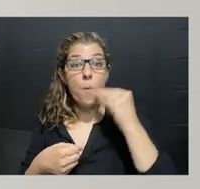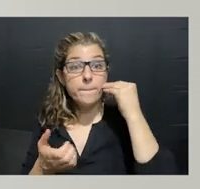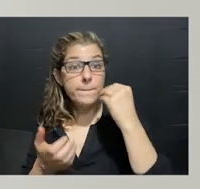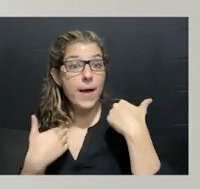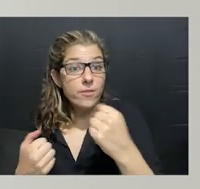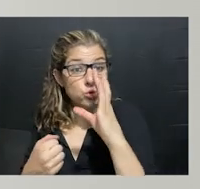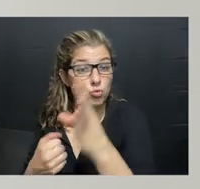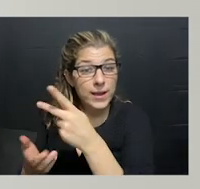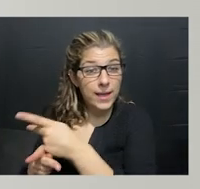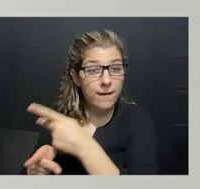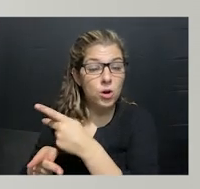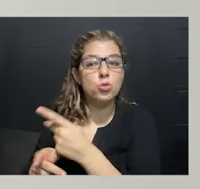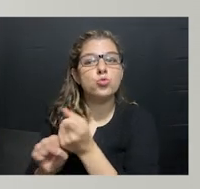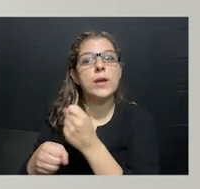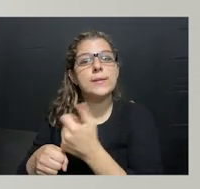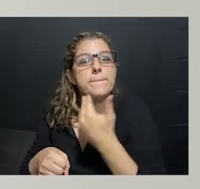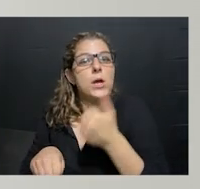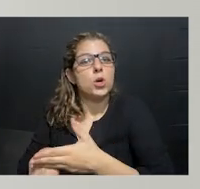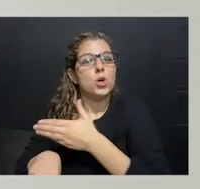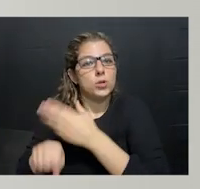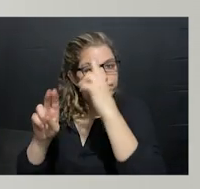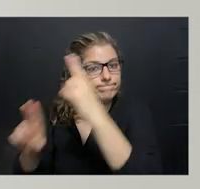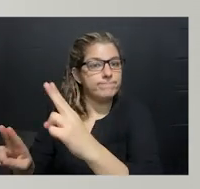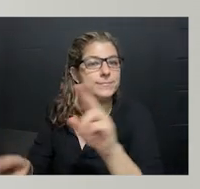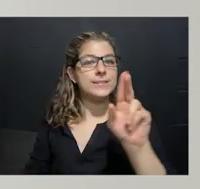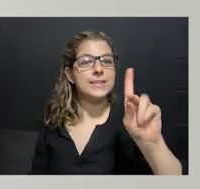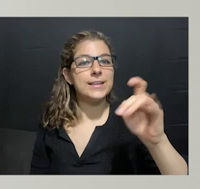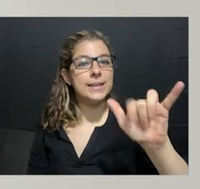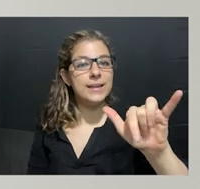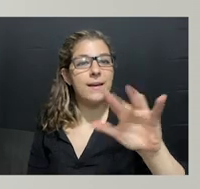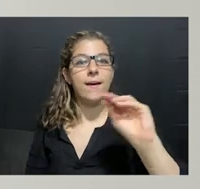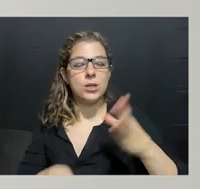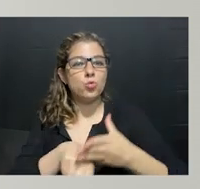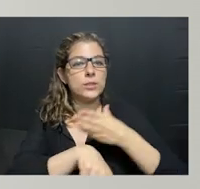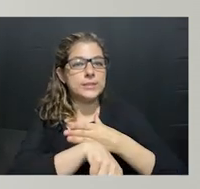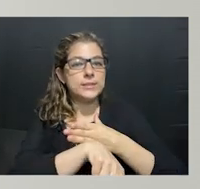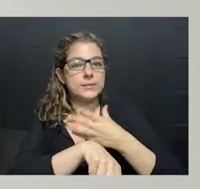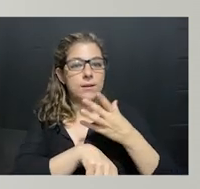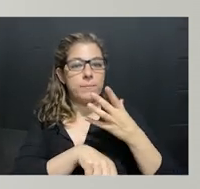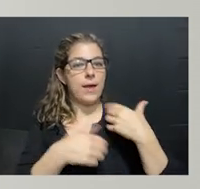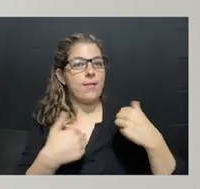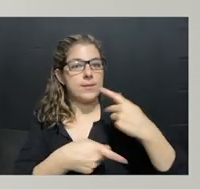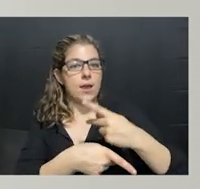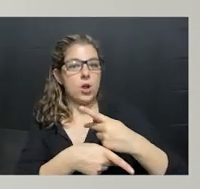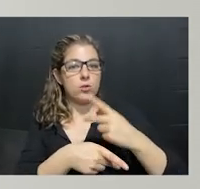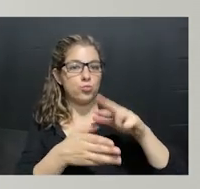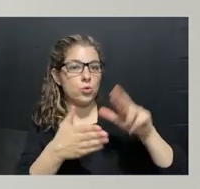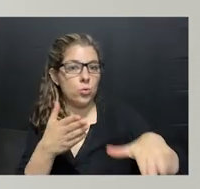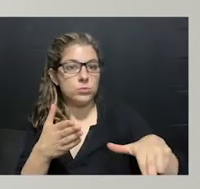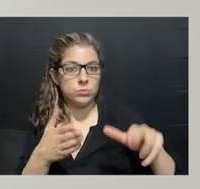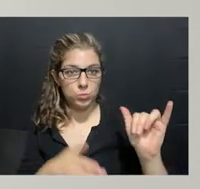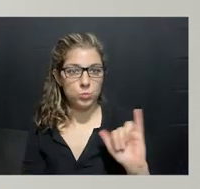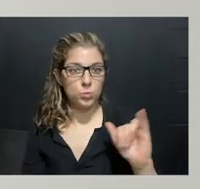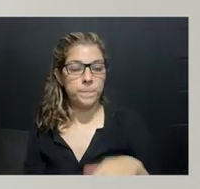health direct care creates more dignity at that point of life, but also increases healthcare outcomes